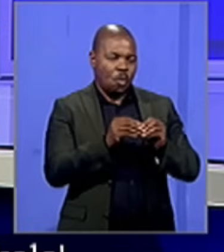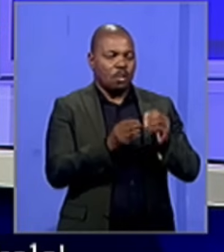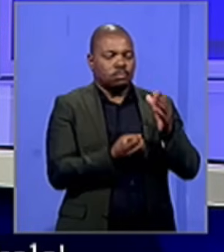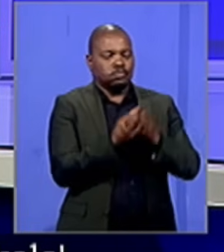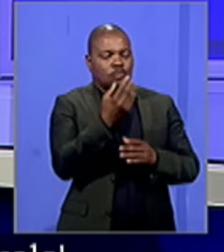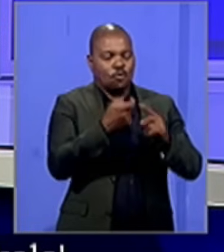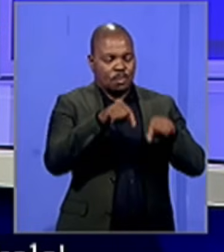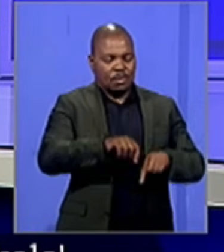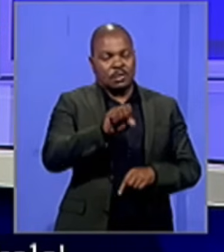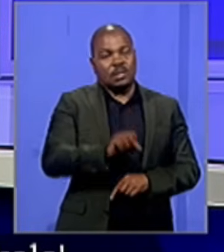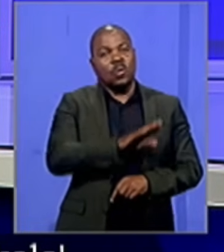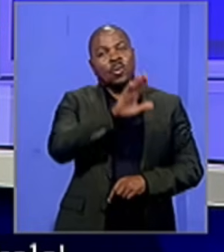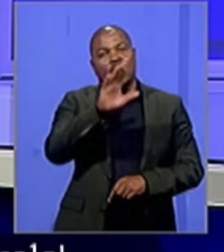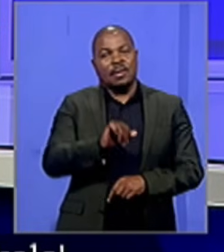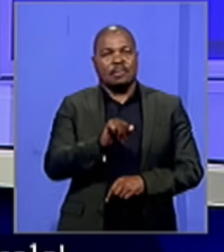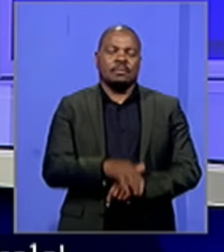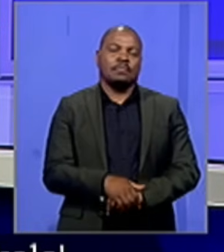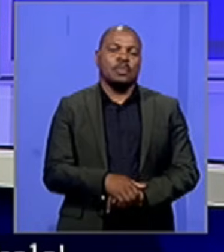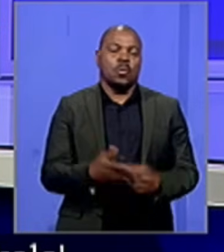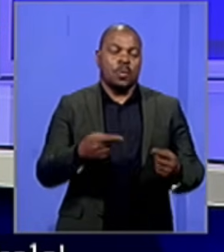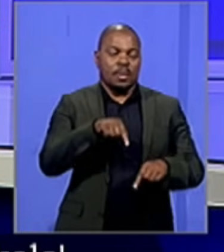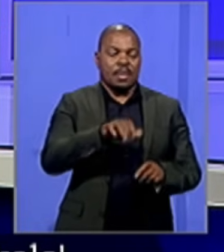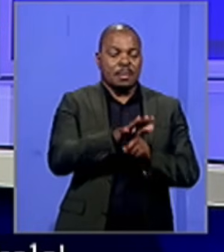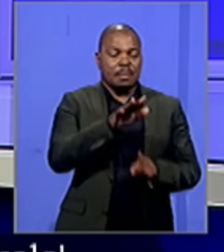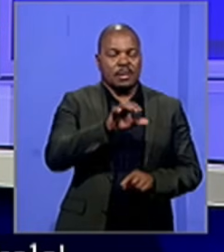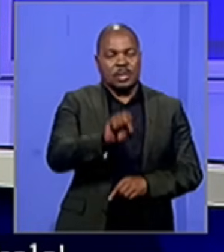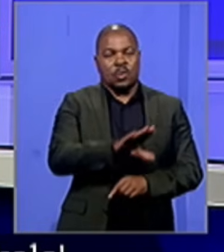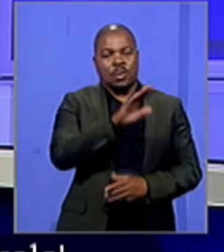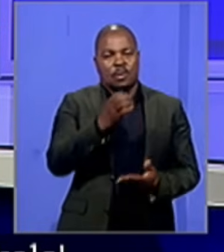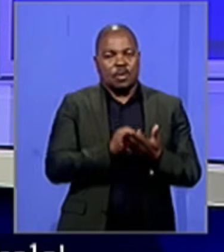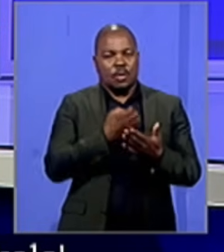tša selegae go kgolo ya ikonomi ka nageng.